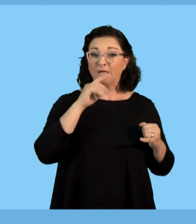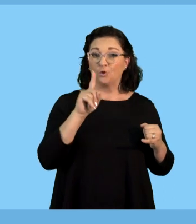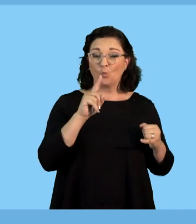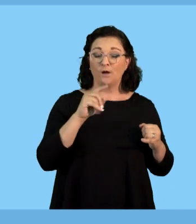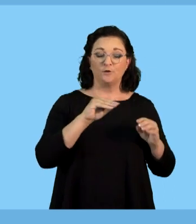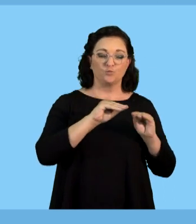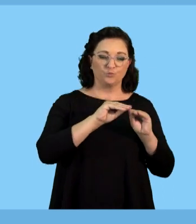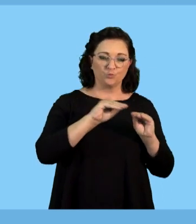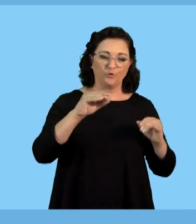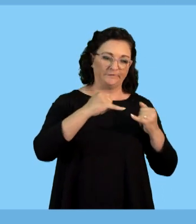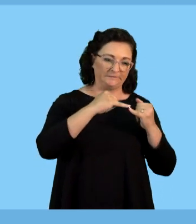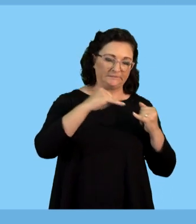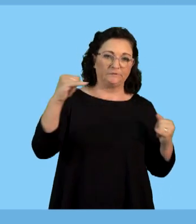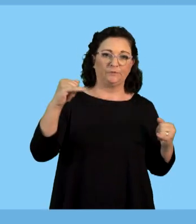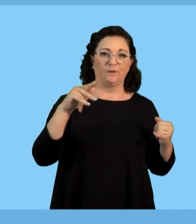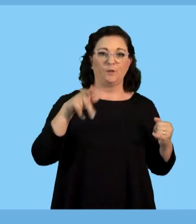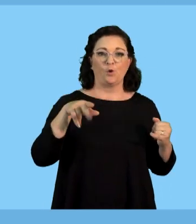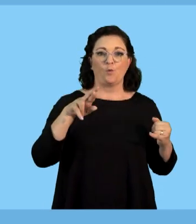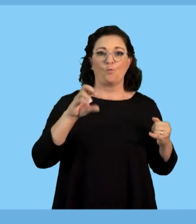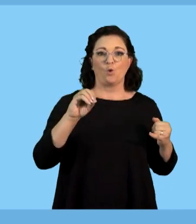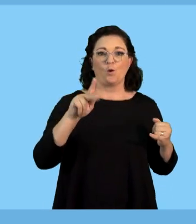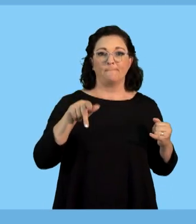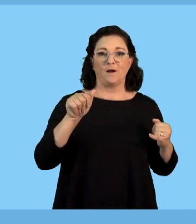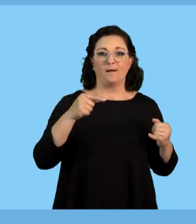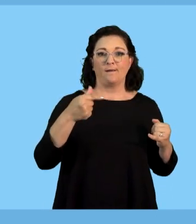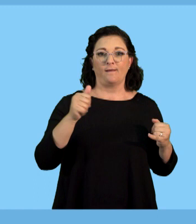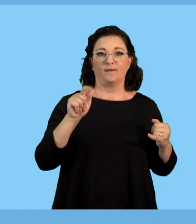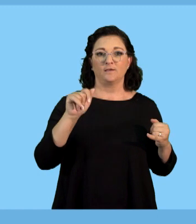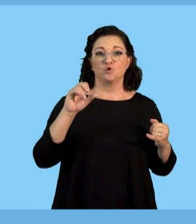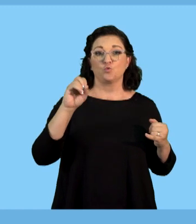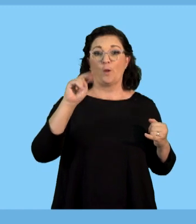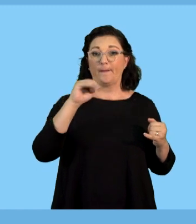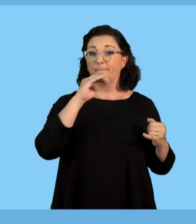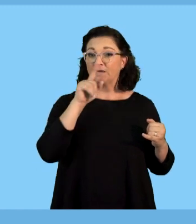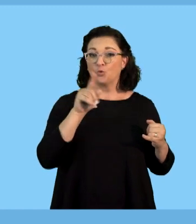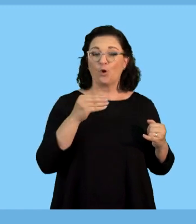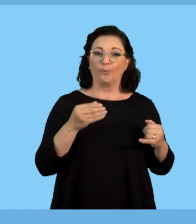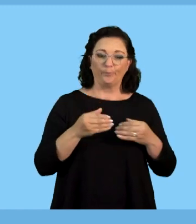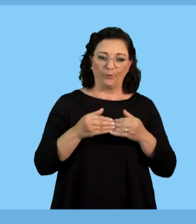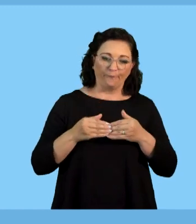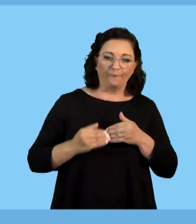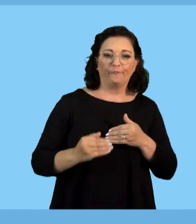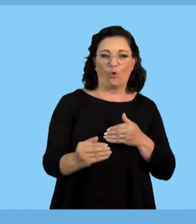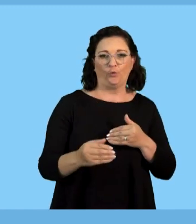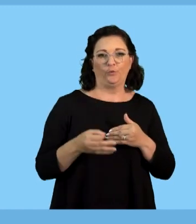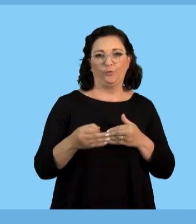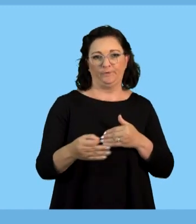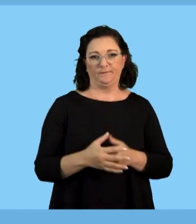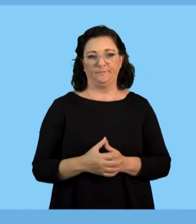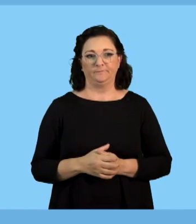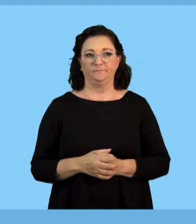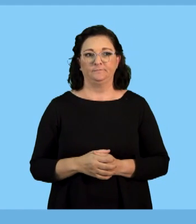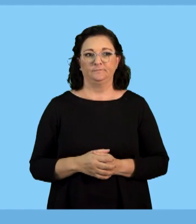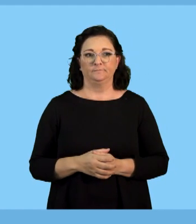in a straight line, and propagation means moving forward. So it is moving forward in a straight line.